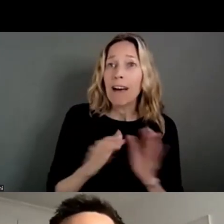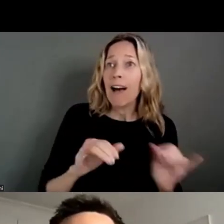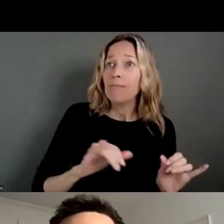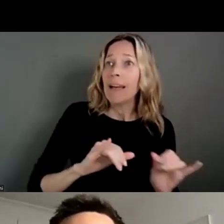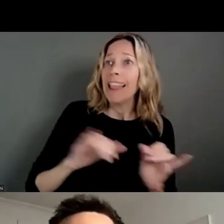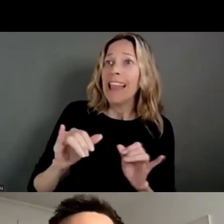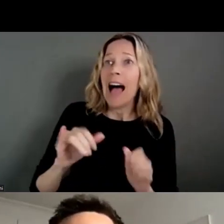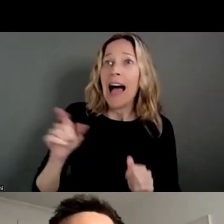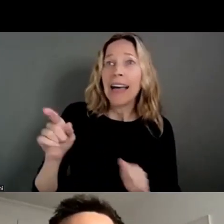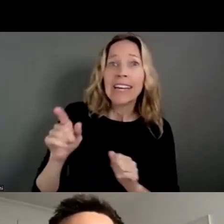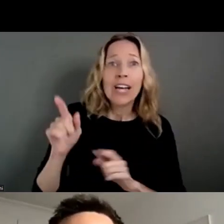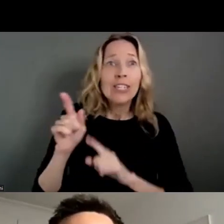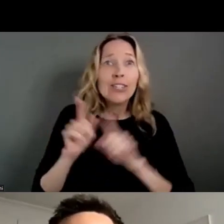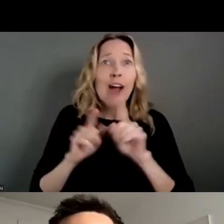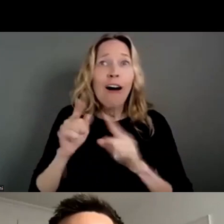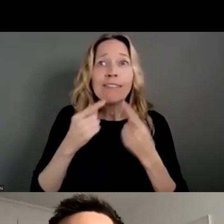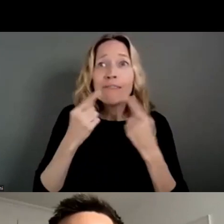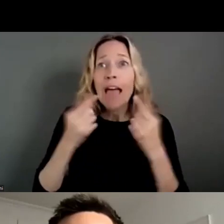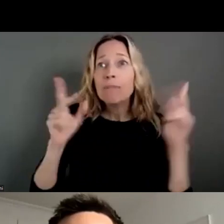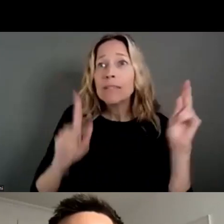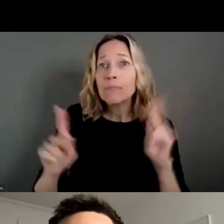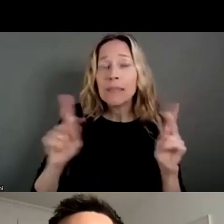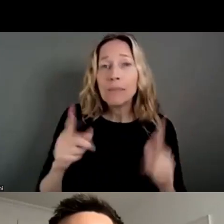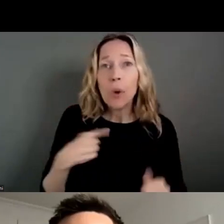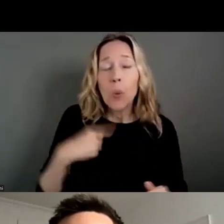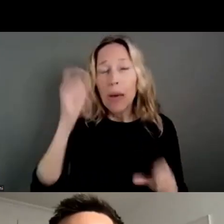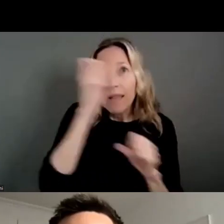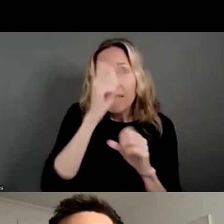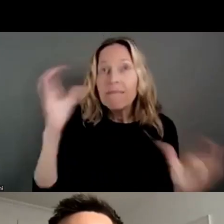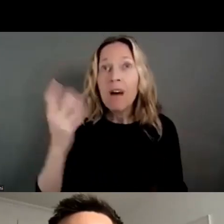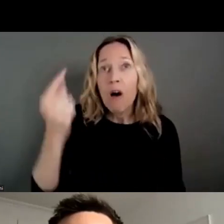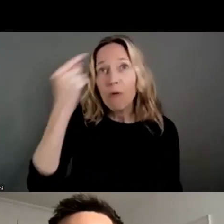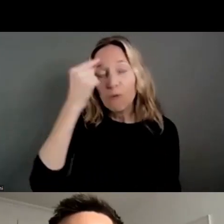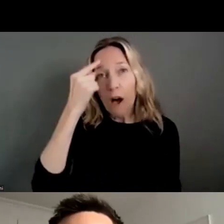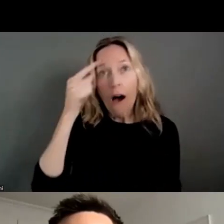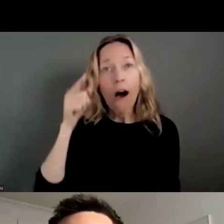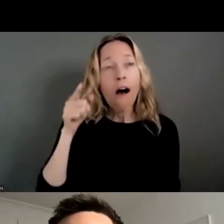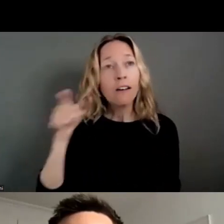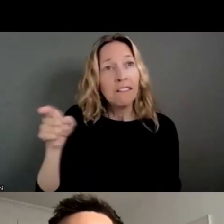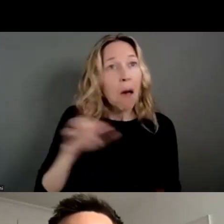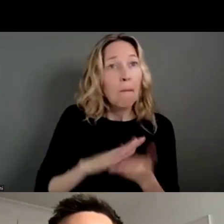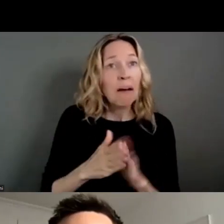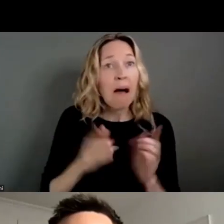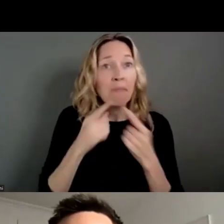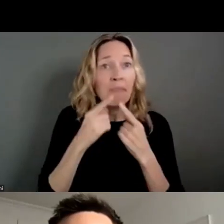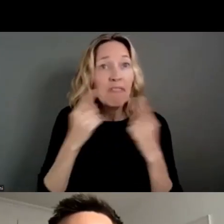sitting back, collecting royalty checks and making wild creative art when they're